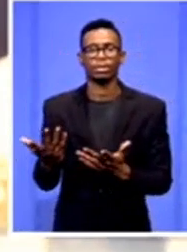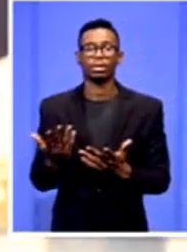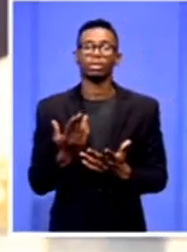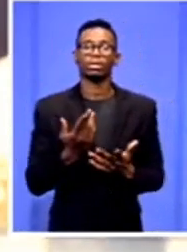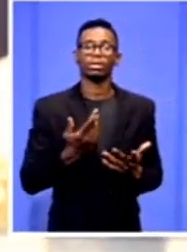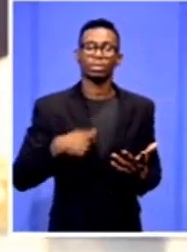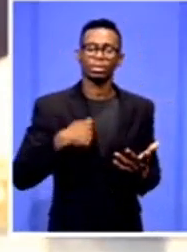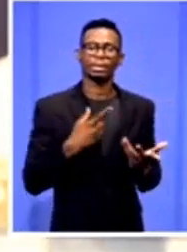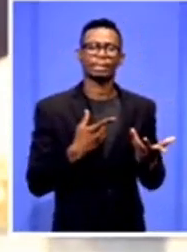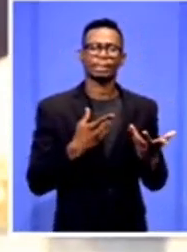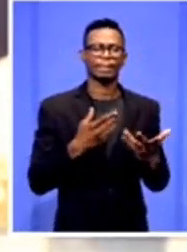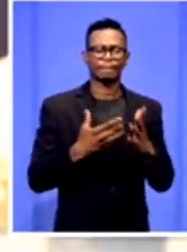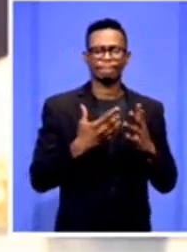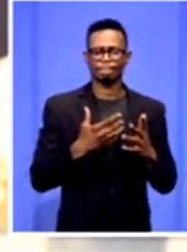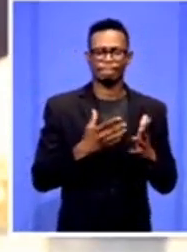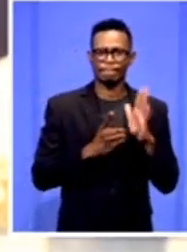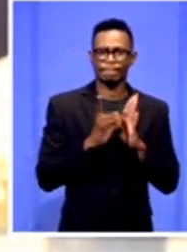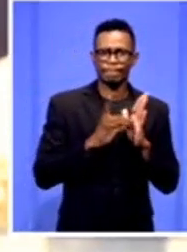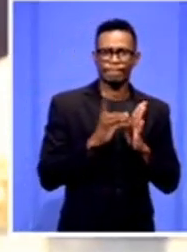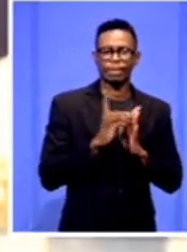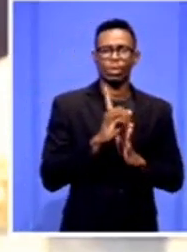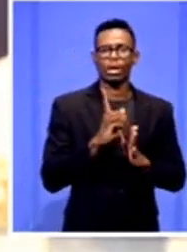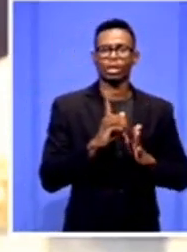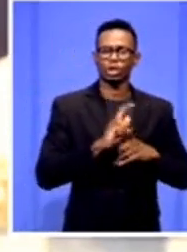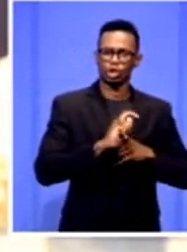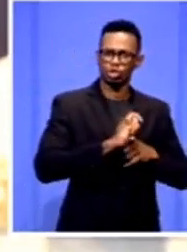management is one act of